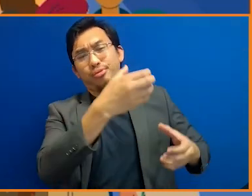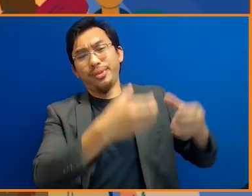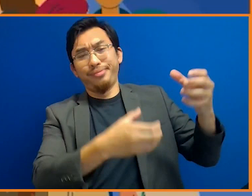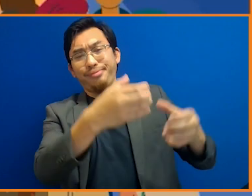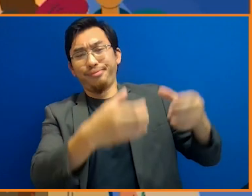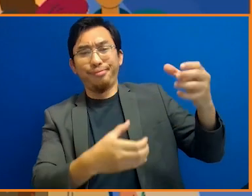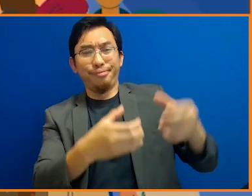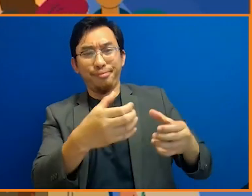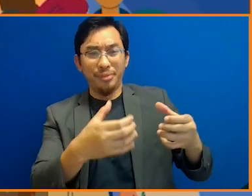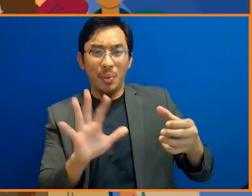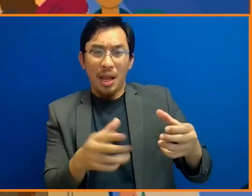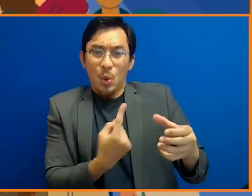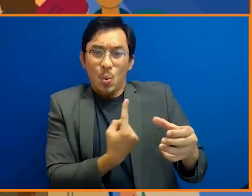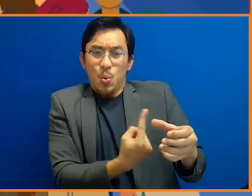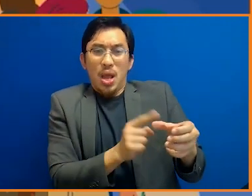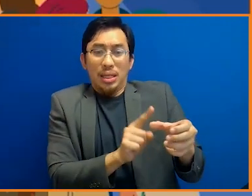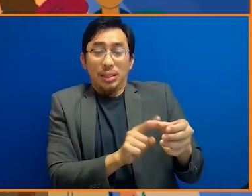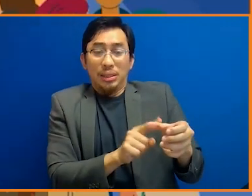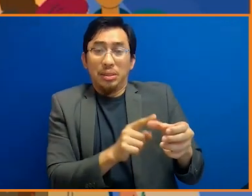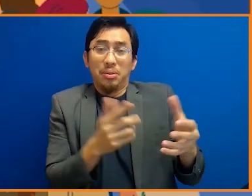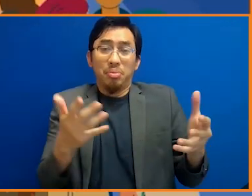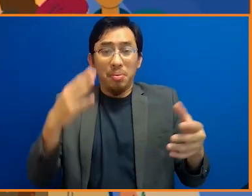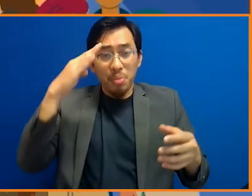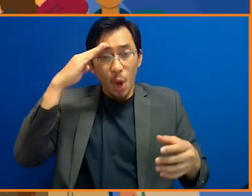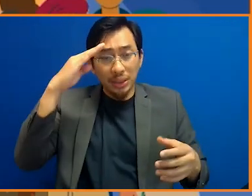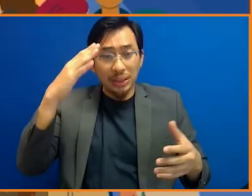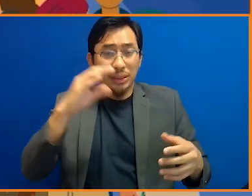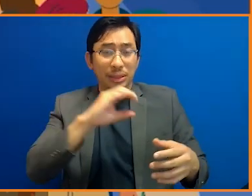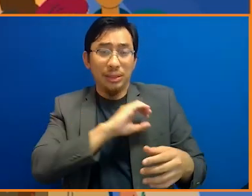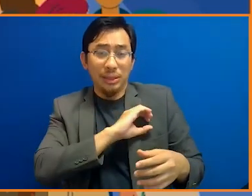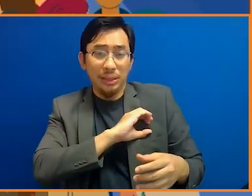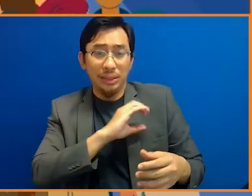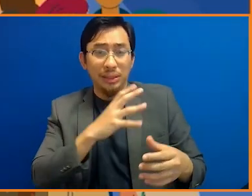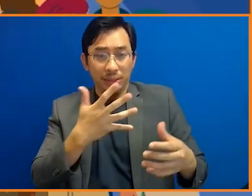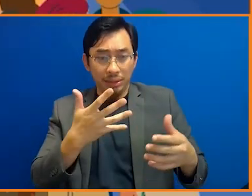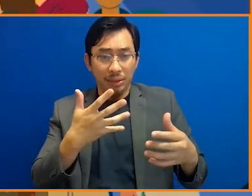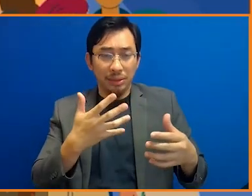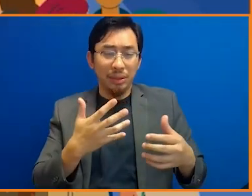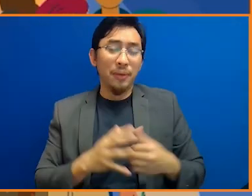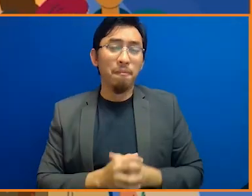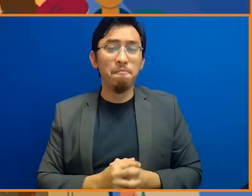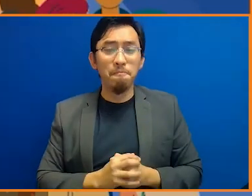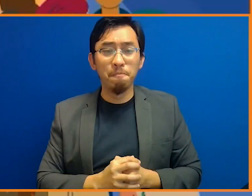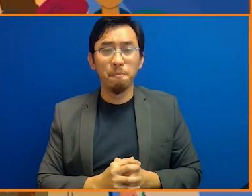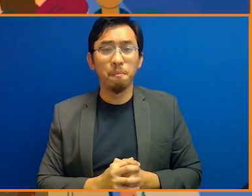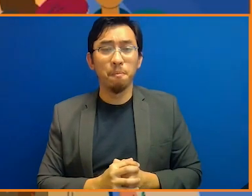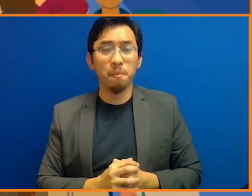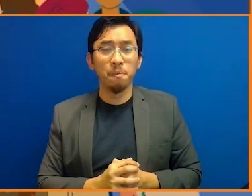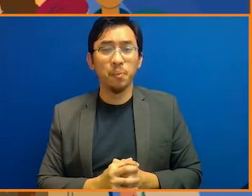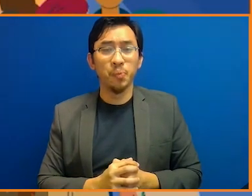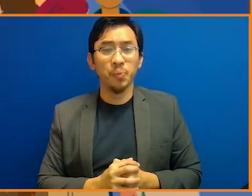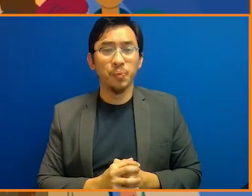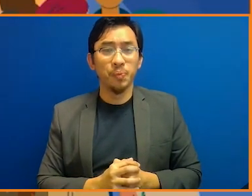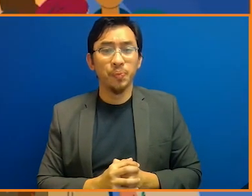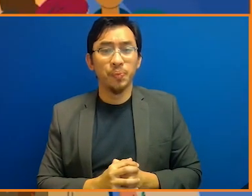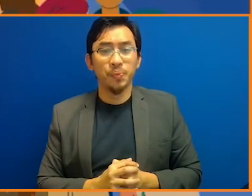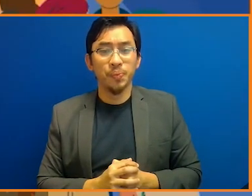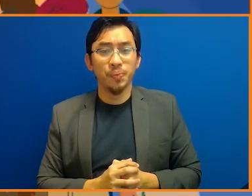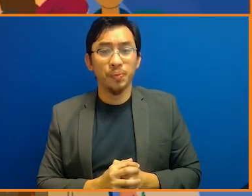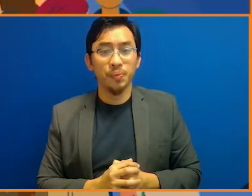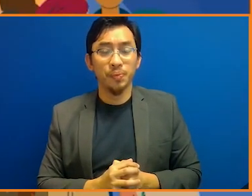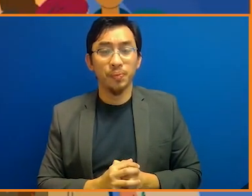buildings. Just one building now. A police station. They keep it as a memorial to remember such kind of